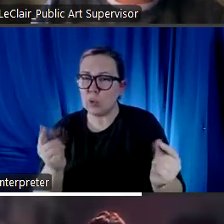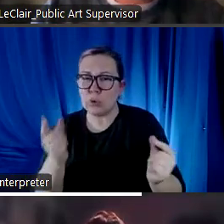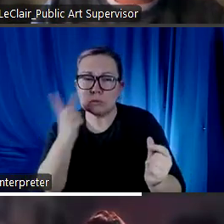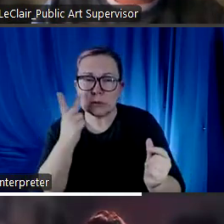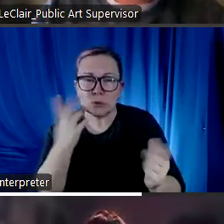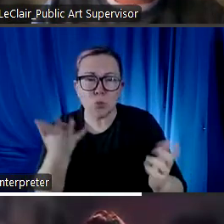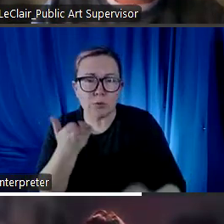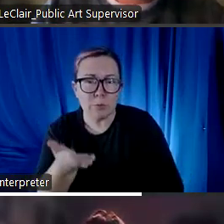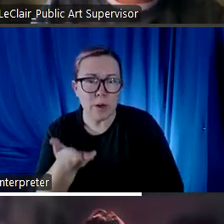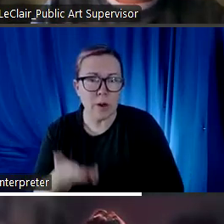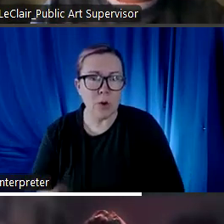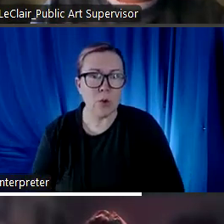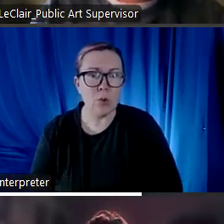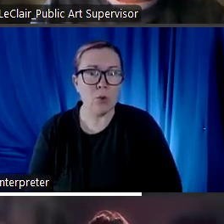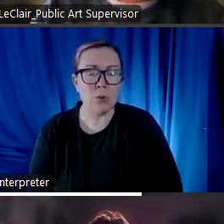here.